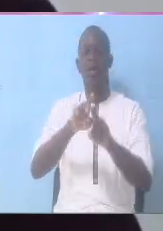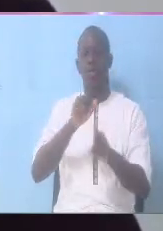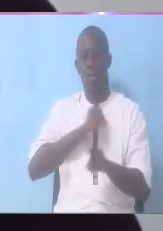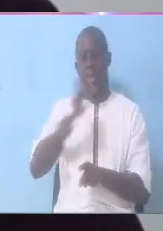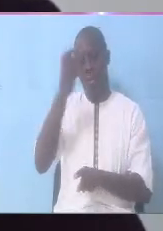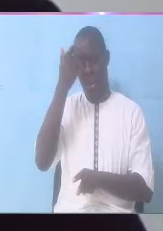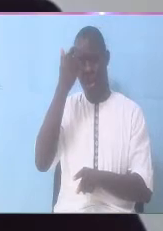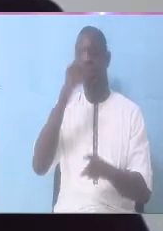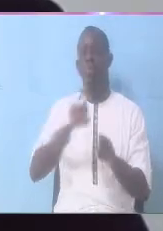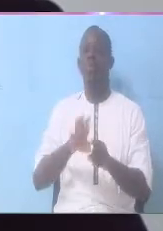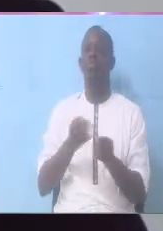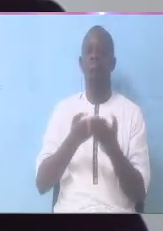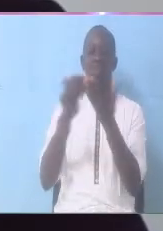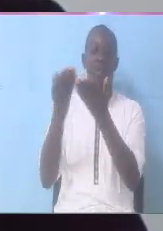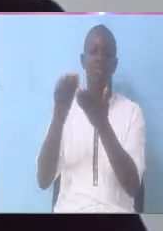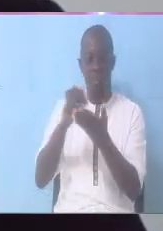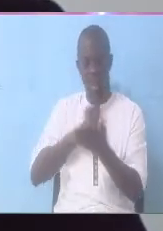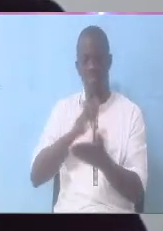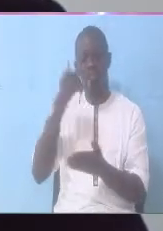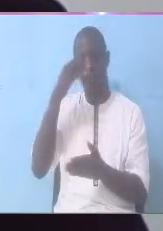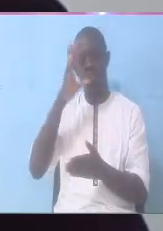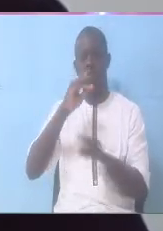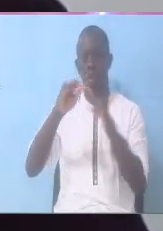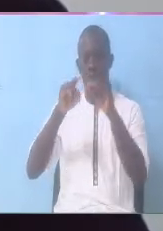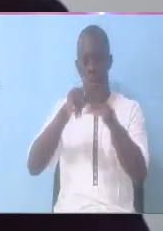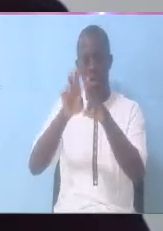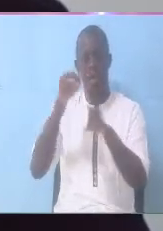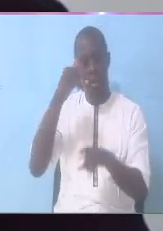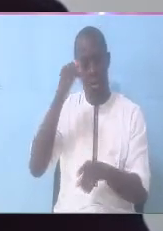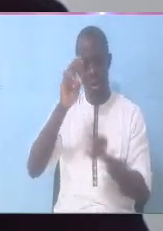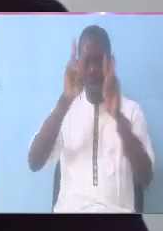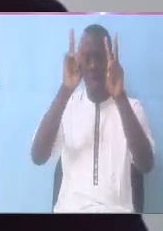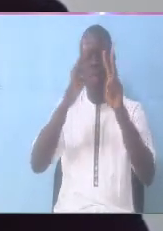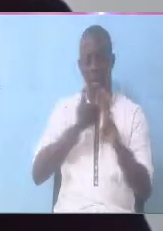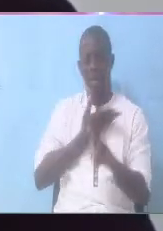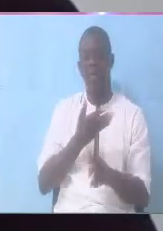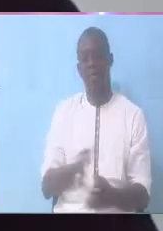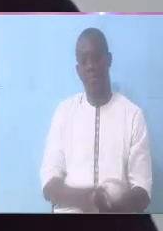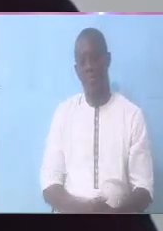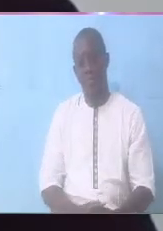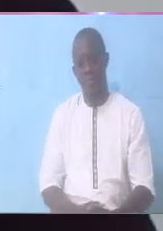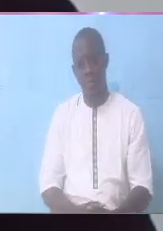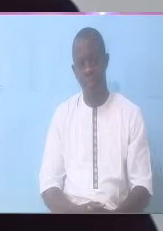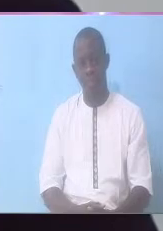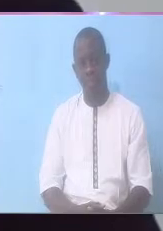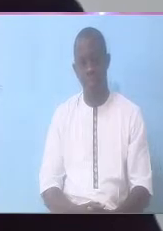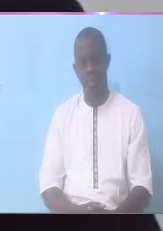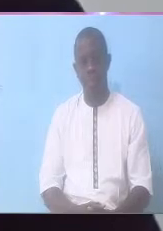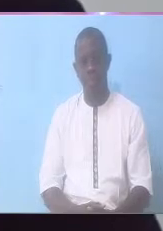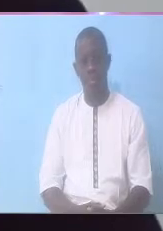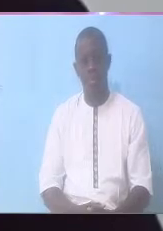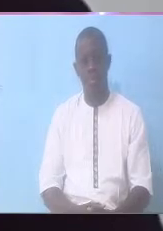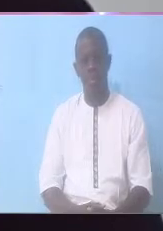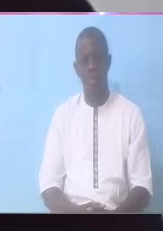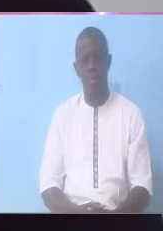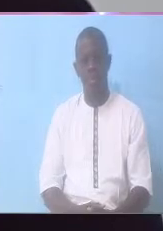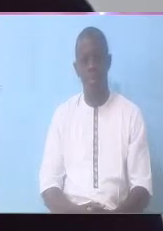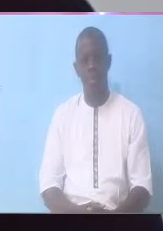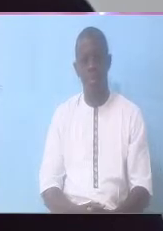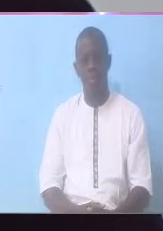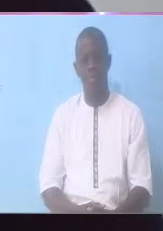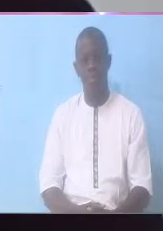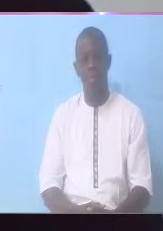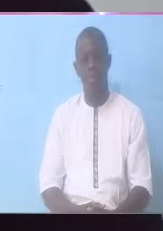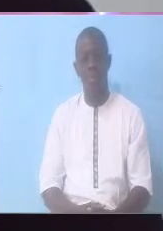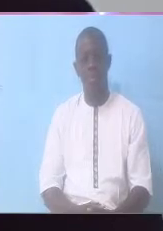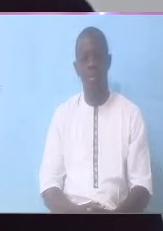switchboard auto. Bitu akala fita diamula Jammeh bitu telefona nga shabu hanfo anin Jammeh diamuta. When they spoke, Jammeh